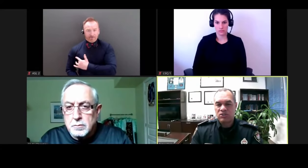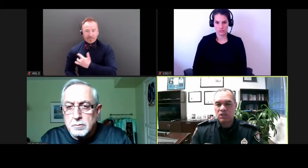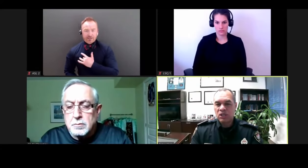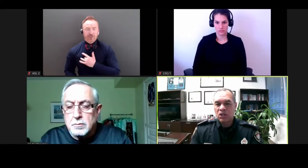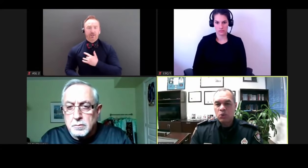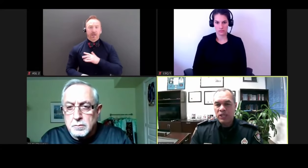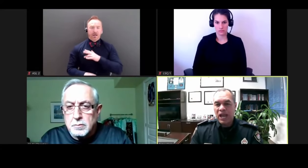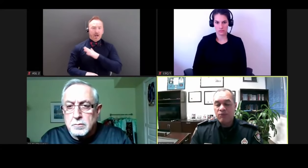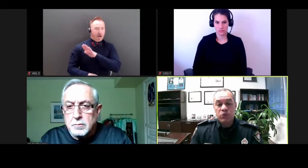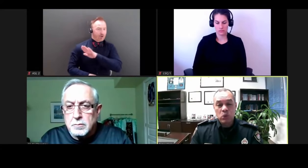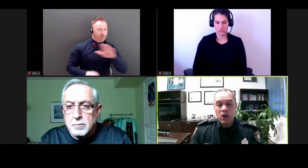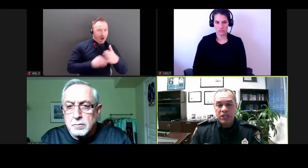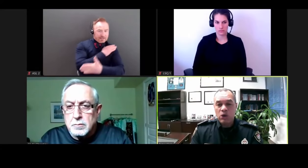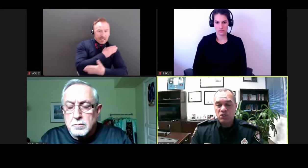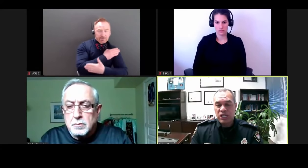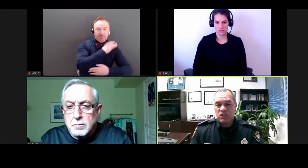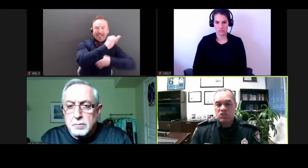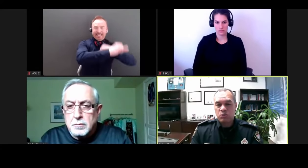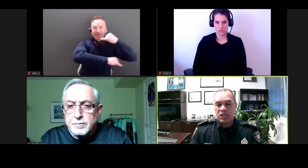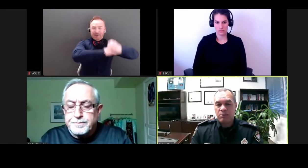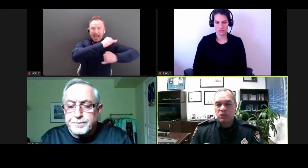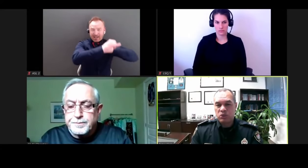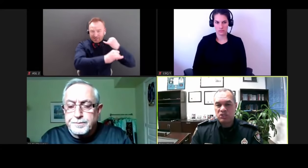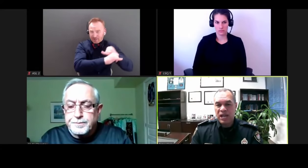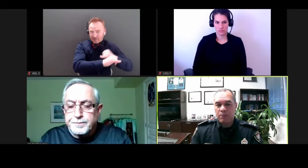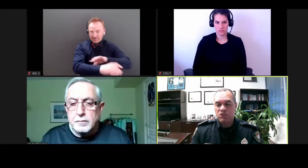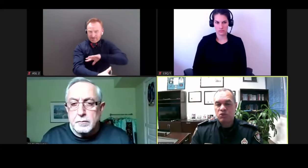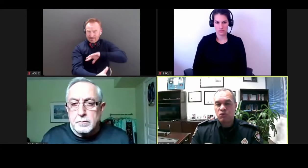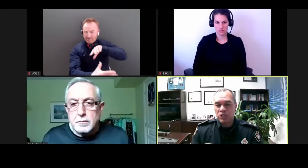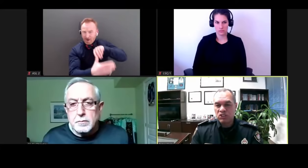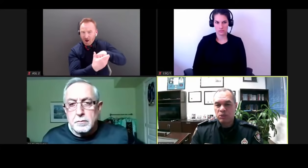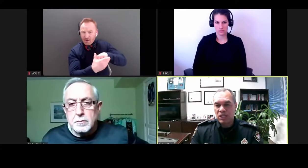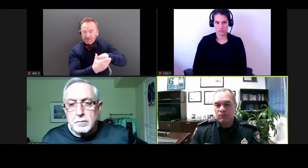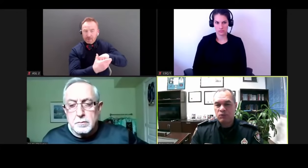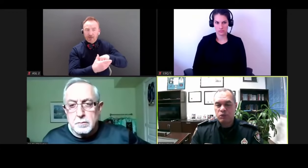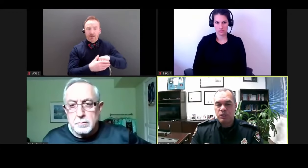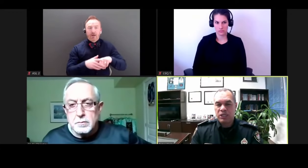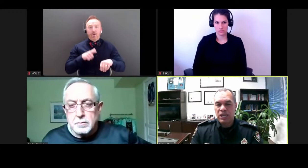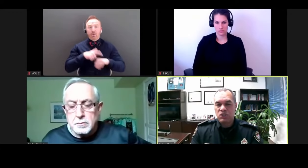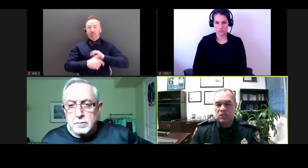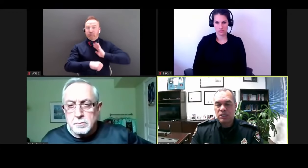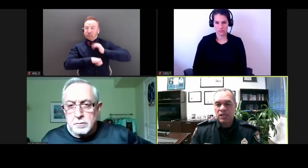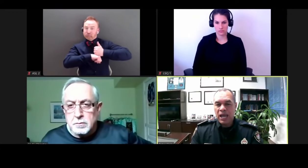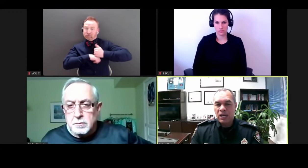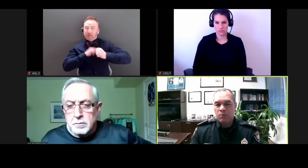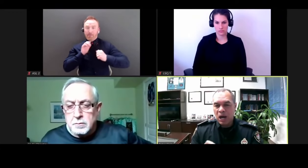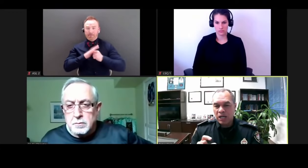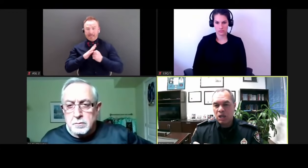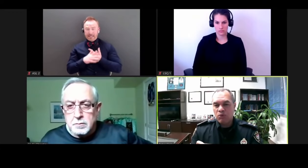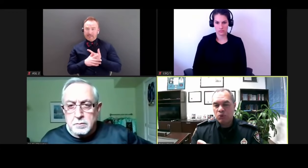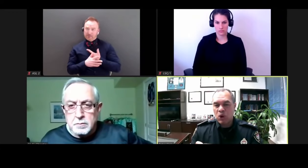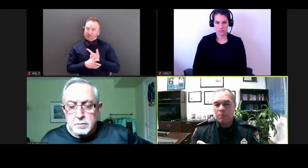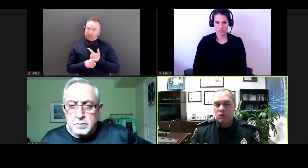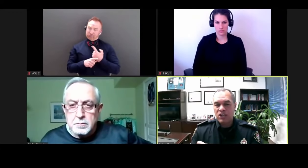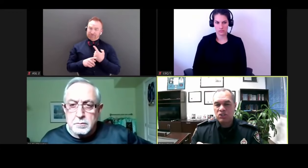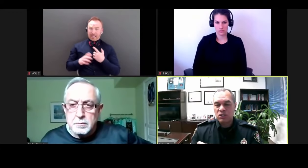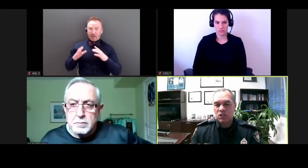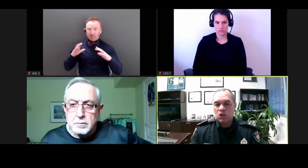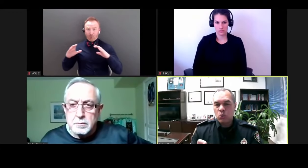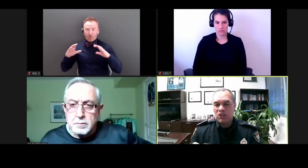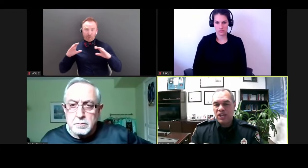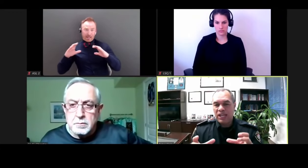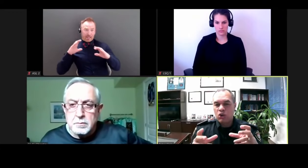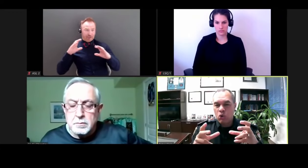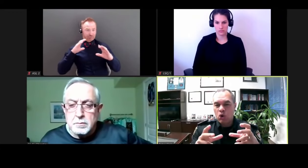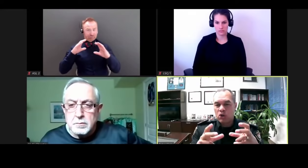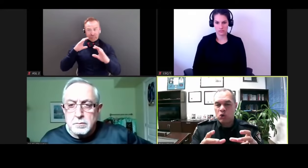streets. We have, through our negotiations, been able to establish a reasonable level of communication and a modicum of cooperation